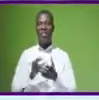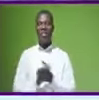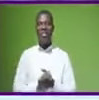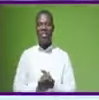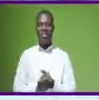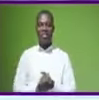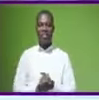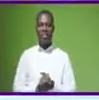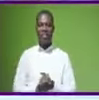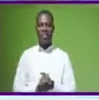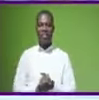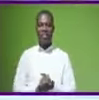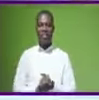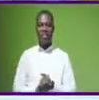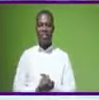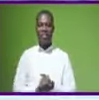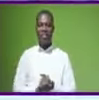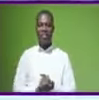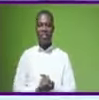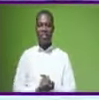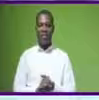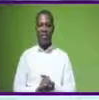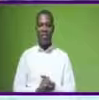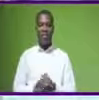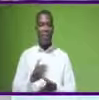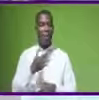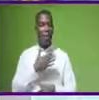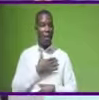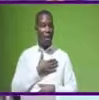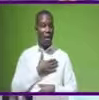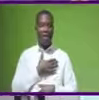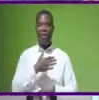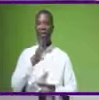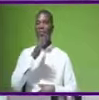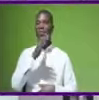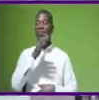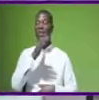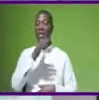amen amen me maame ewu obreso